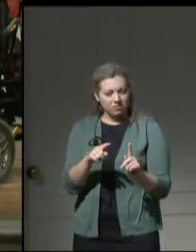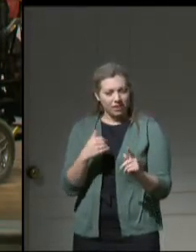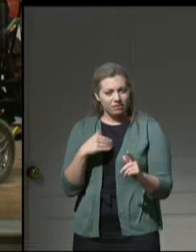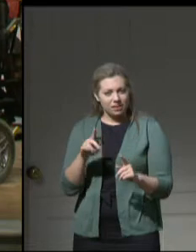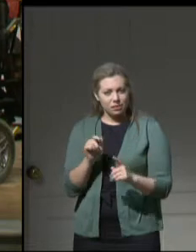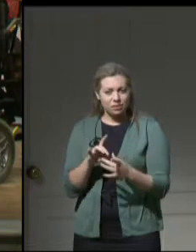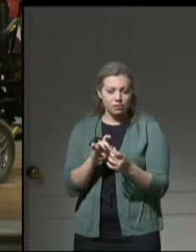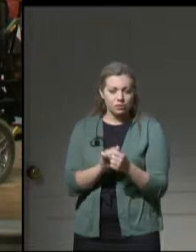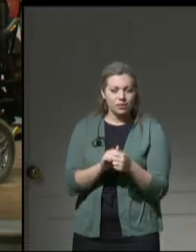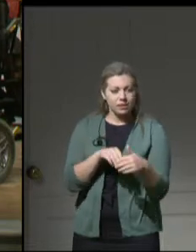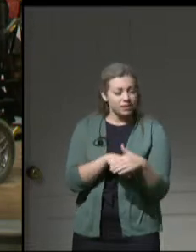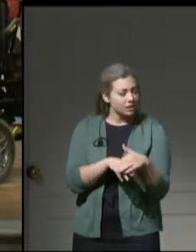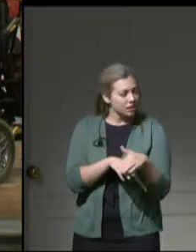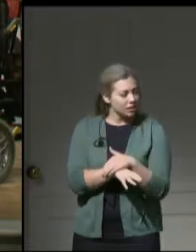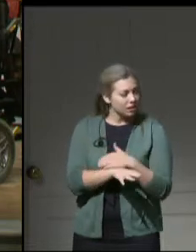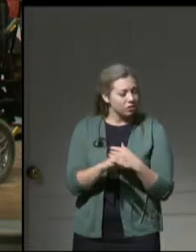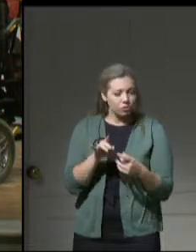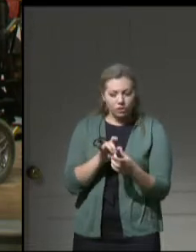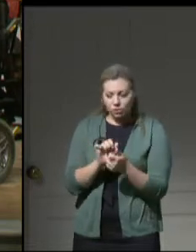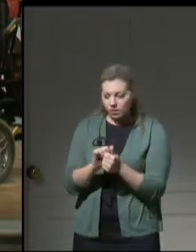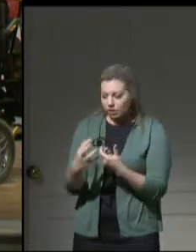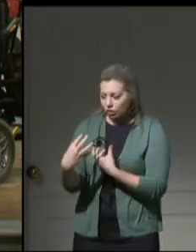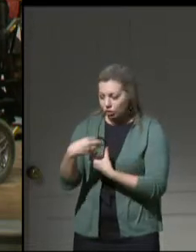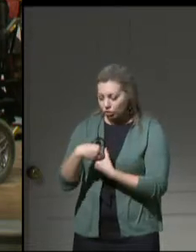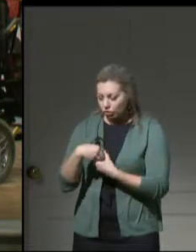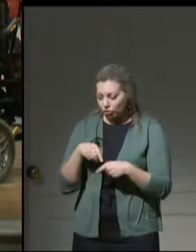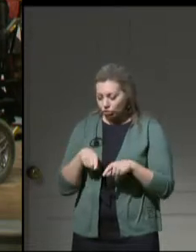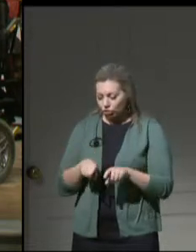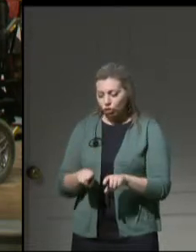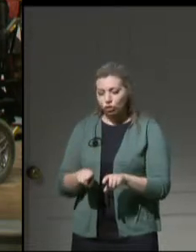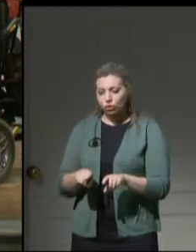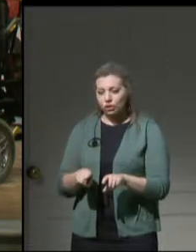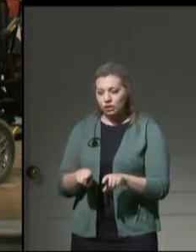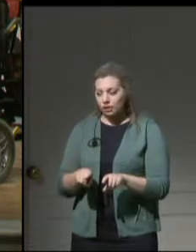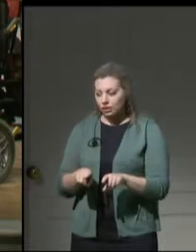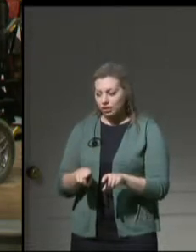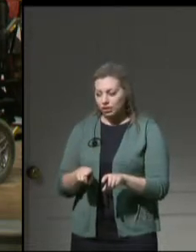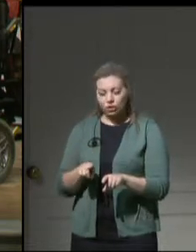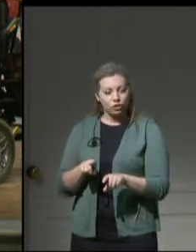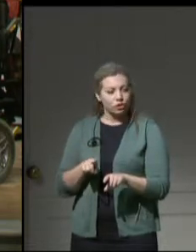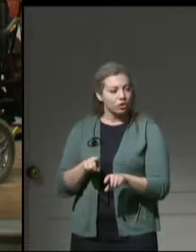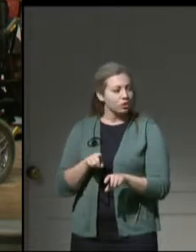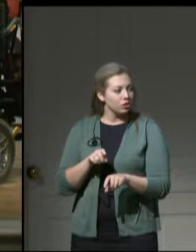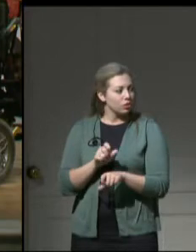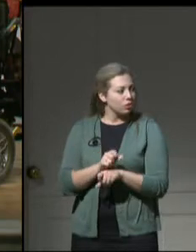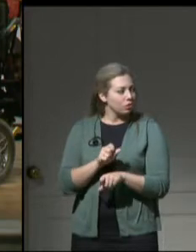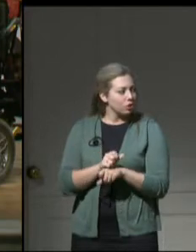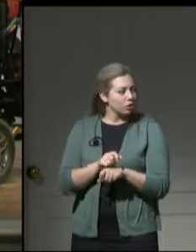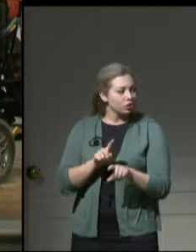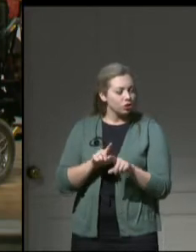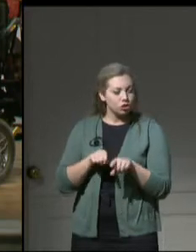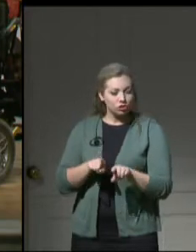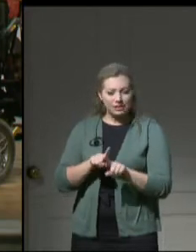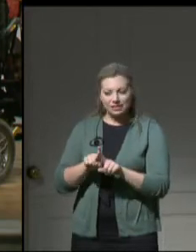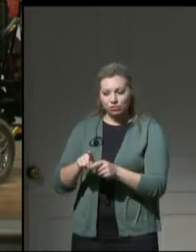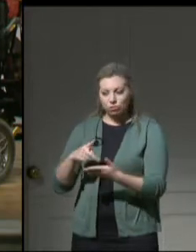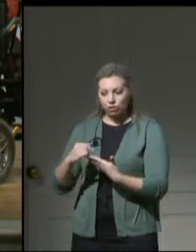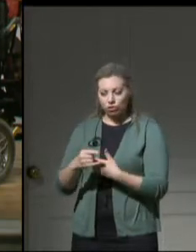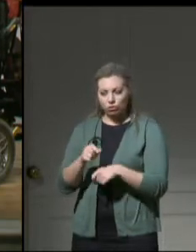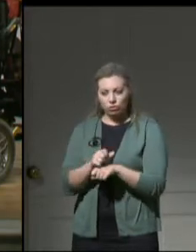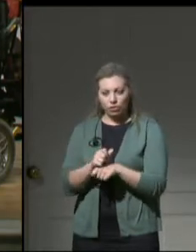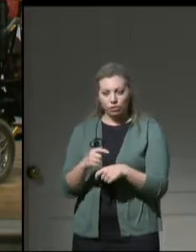About accessibility or inclusion during your work, during different projects that you've been working on?